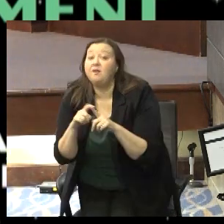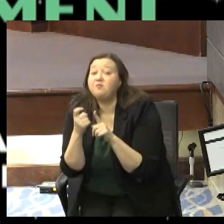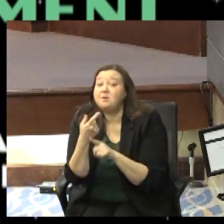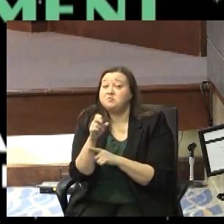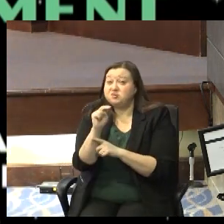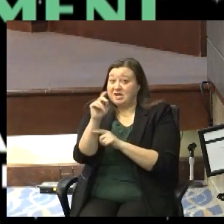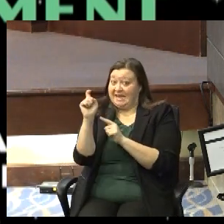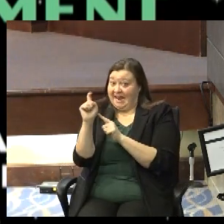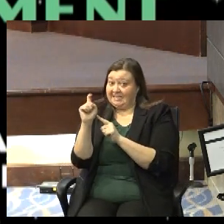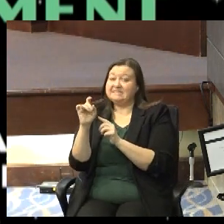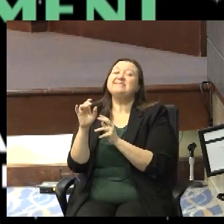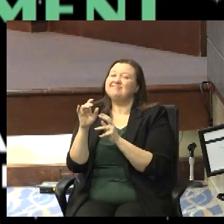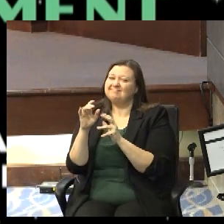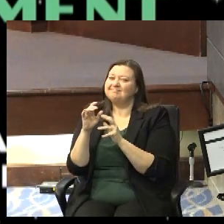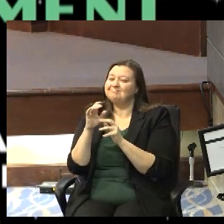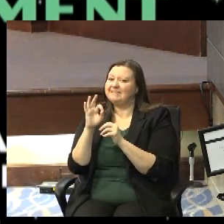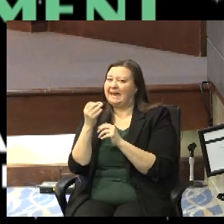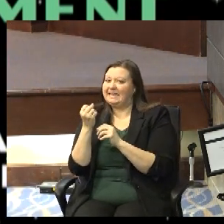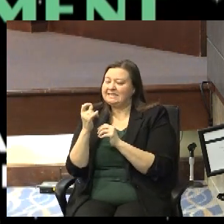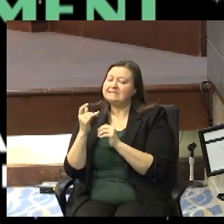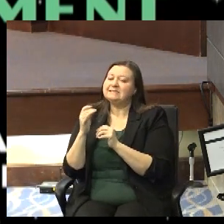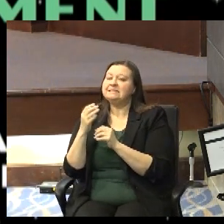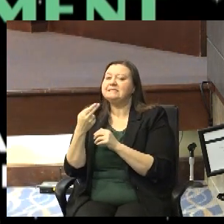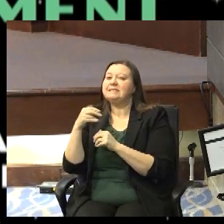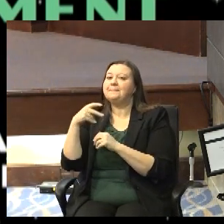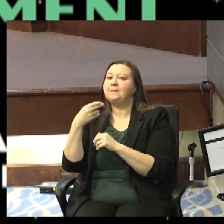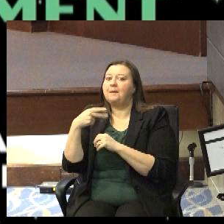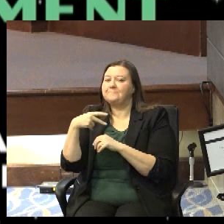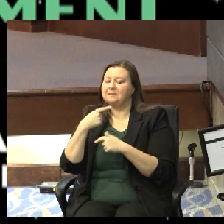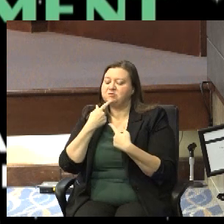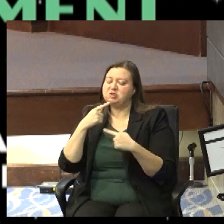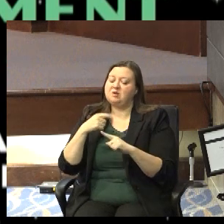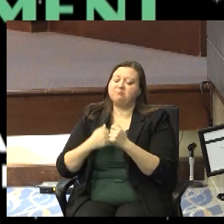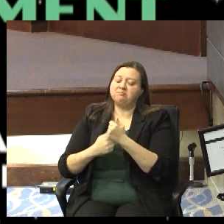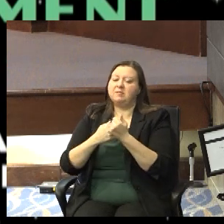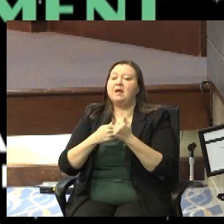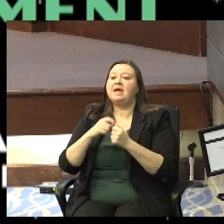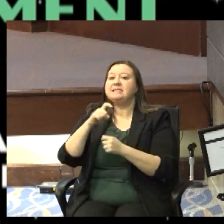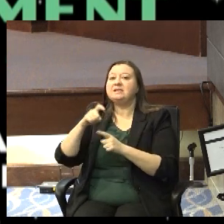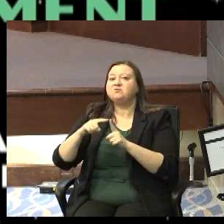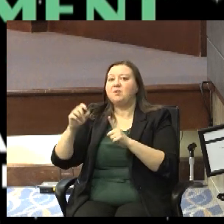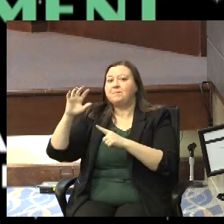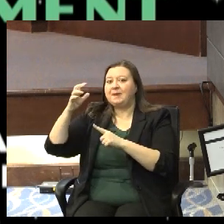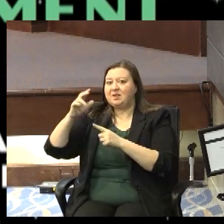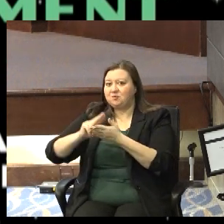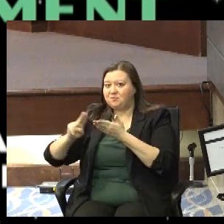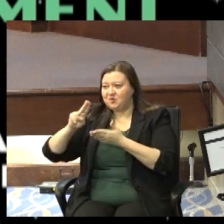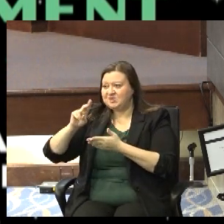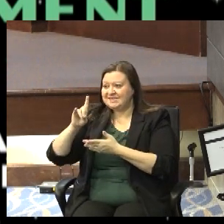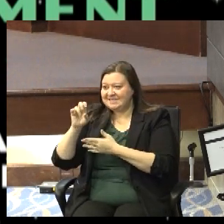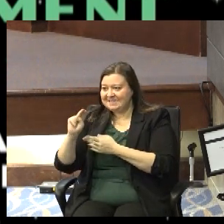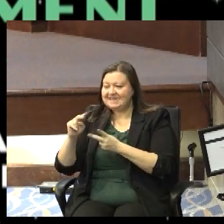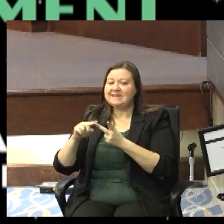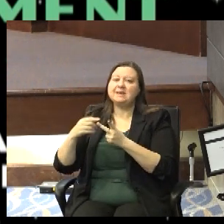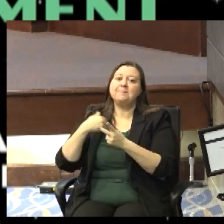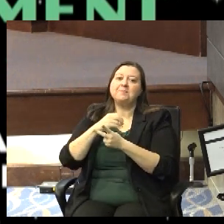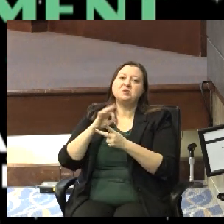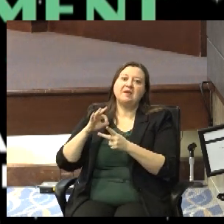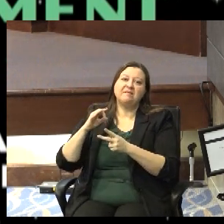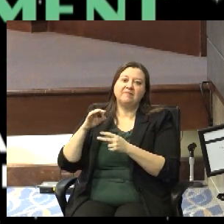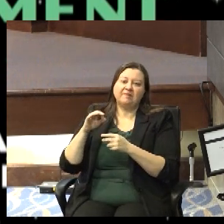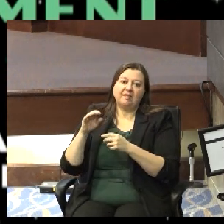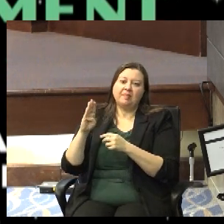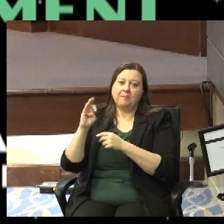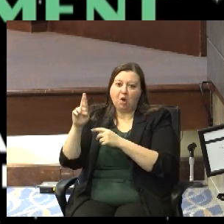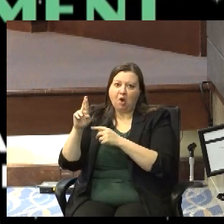Night. I got some text messages from a Baylor University dean and some members of the bar and just some others that are